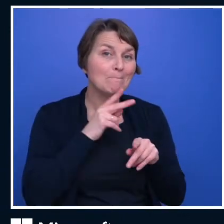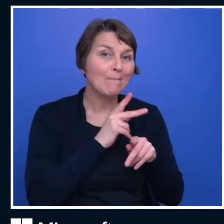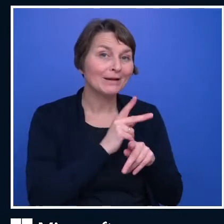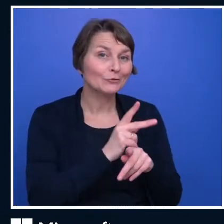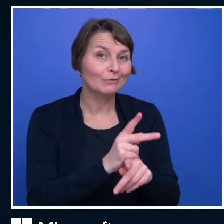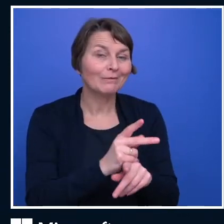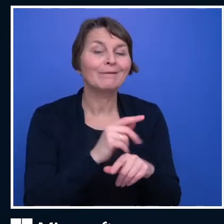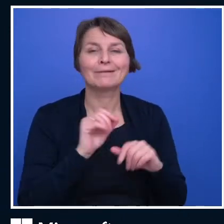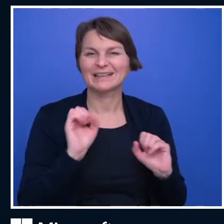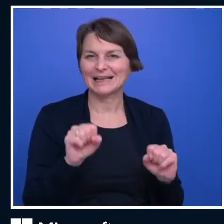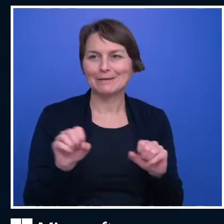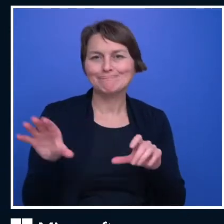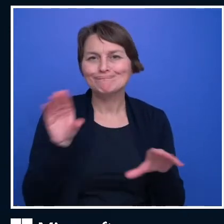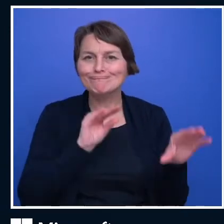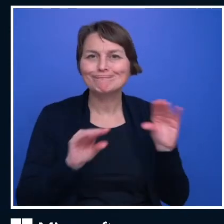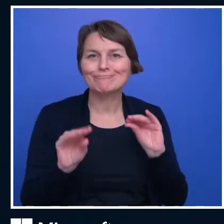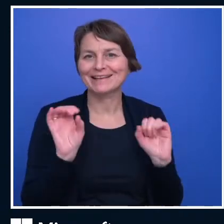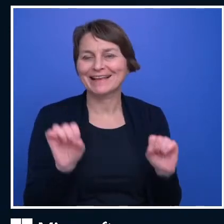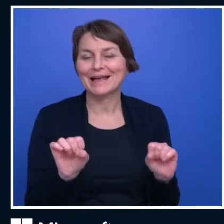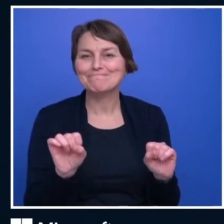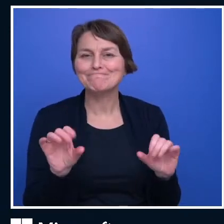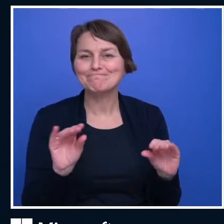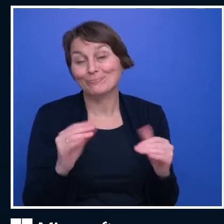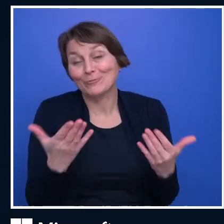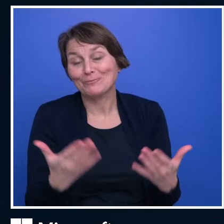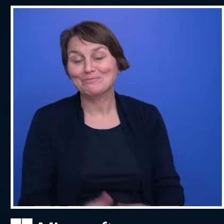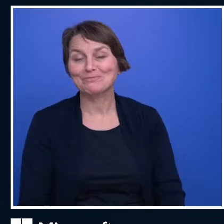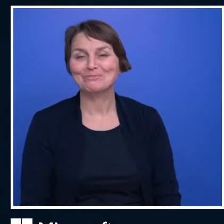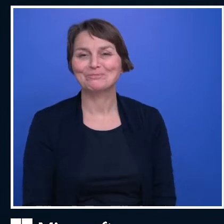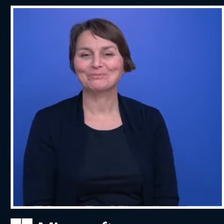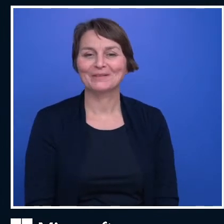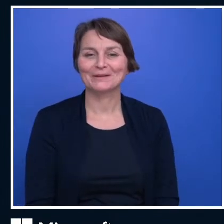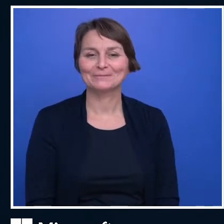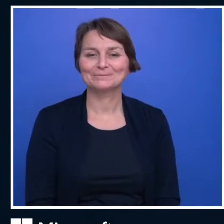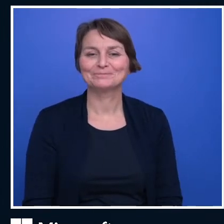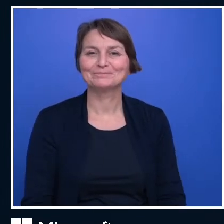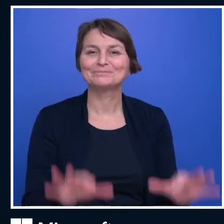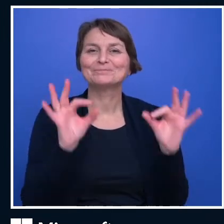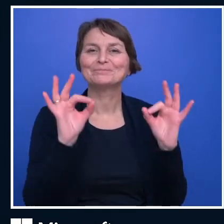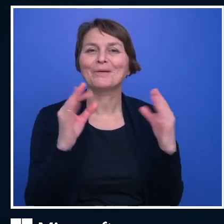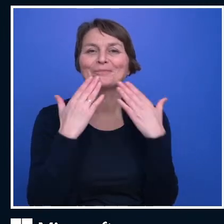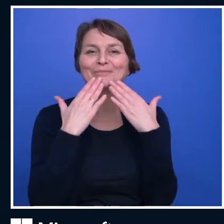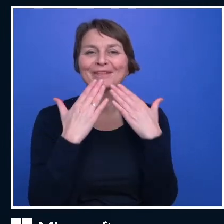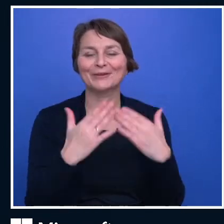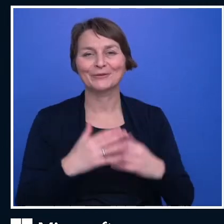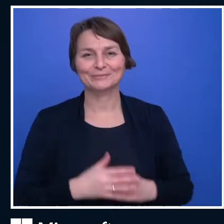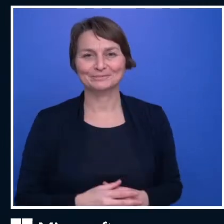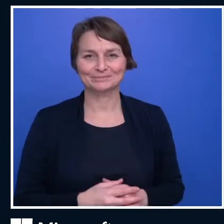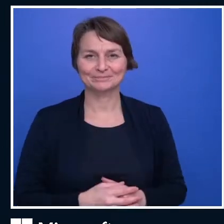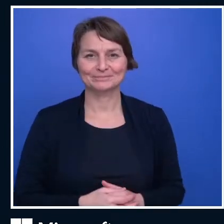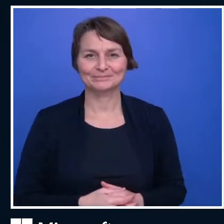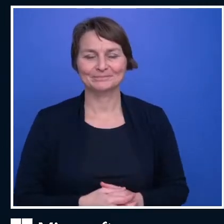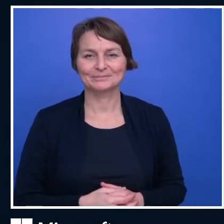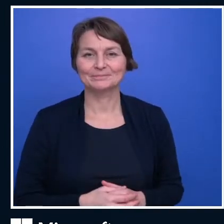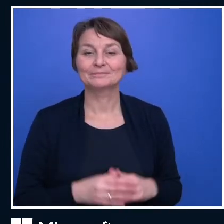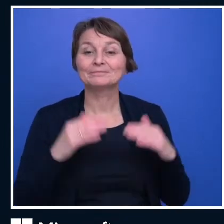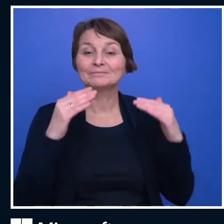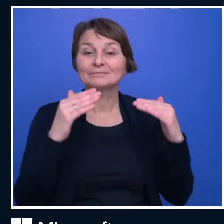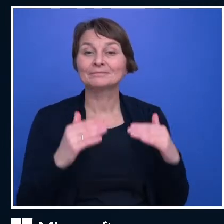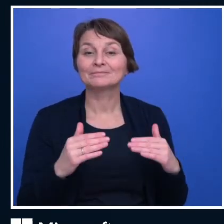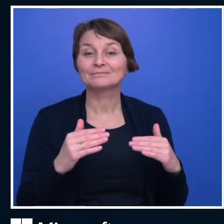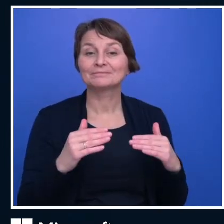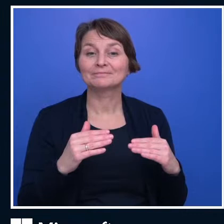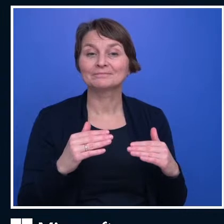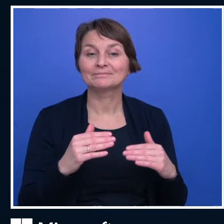learning opportunities there as well. Perfect. Thanks, Loxley. Okay, and Jez wants to know